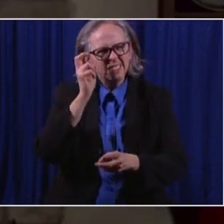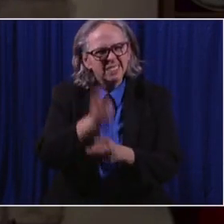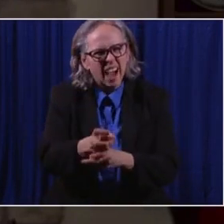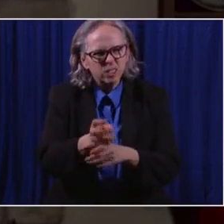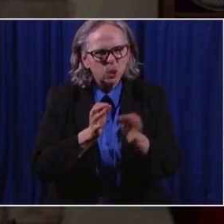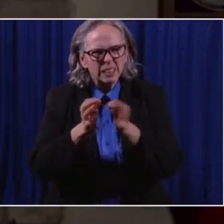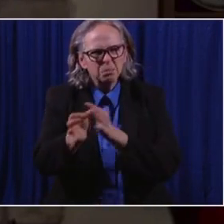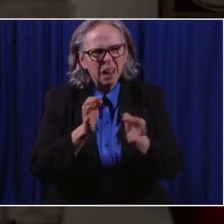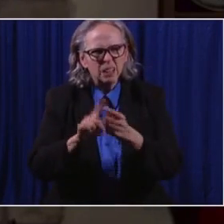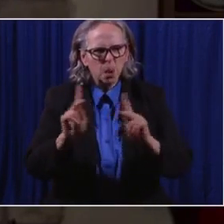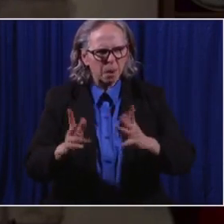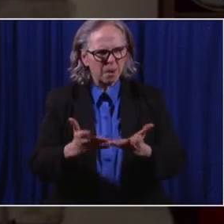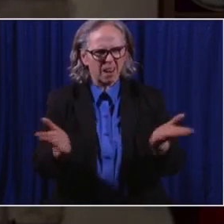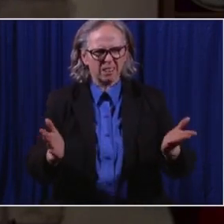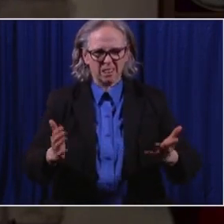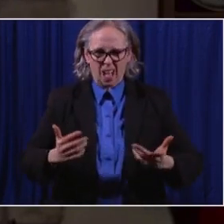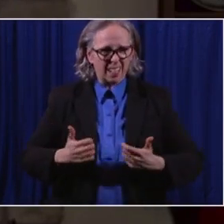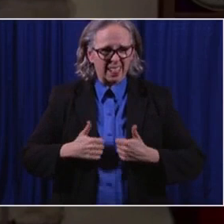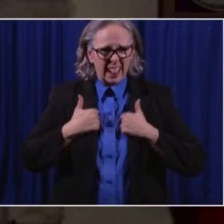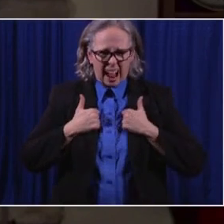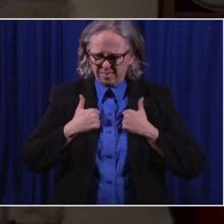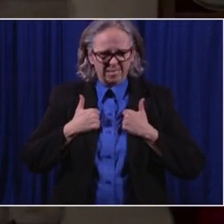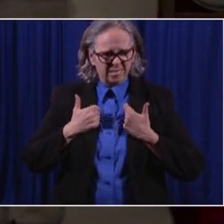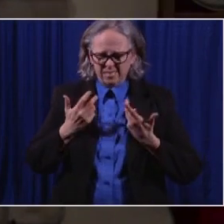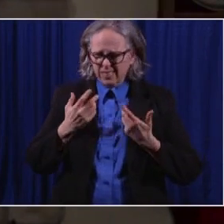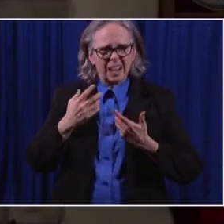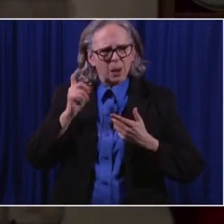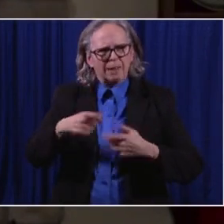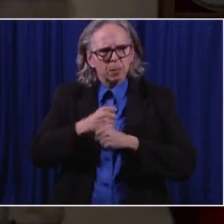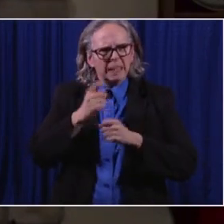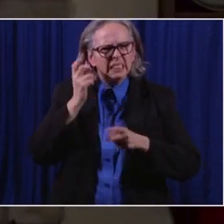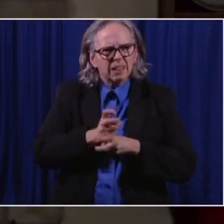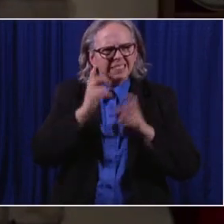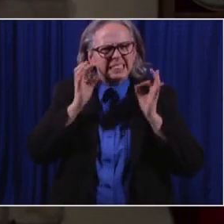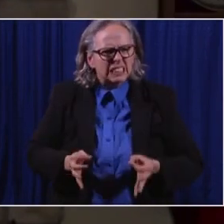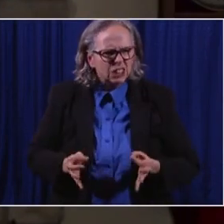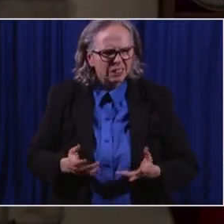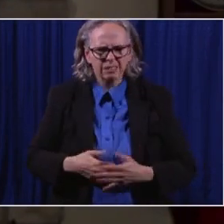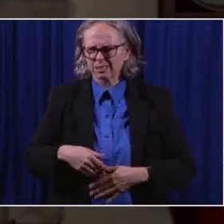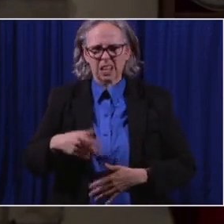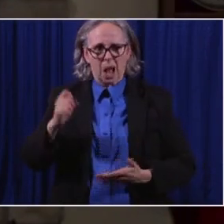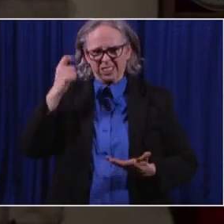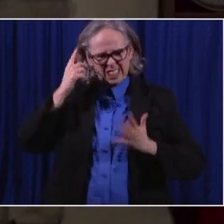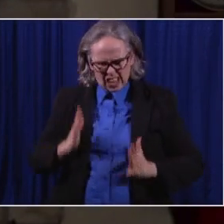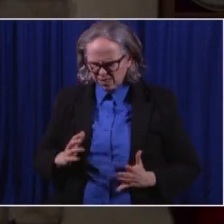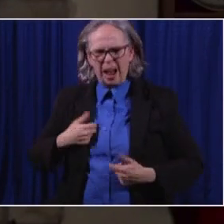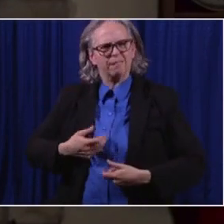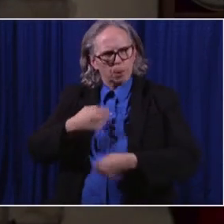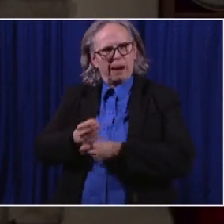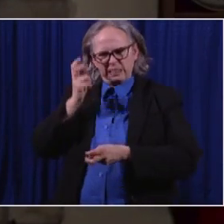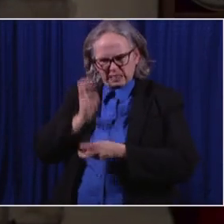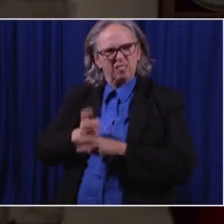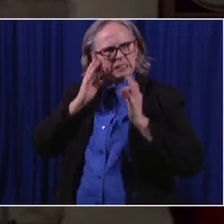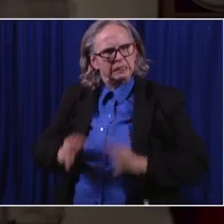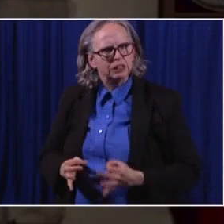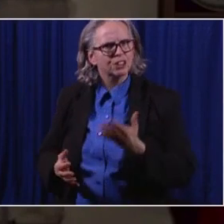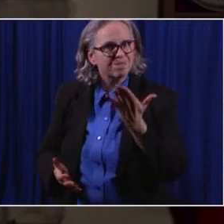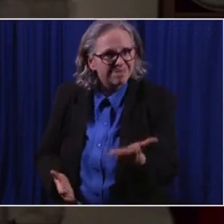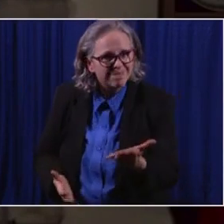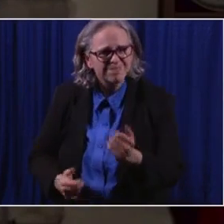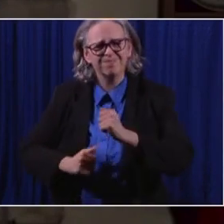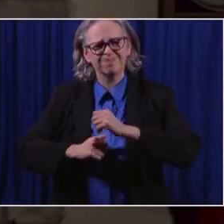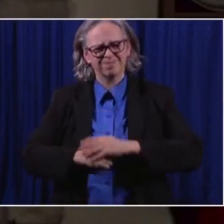do is make choices. So, that's what, you're up against when someone says, and